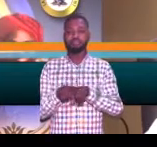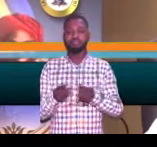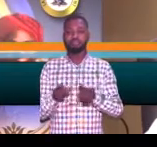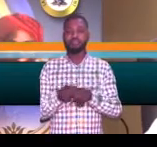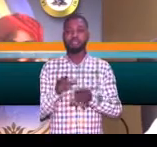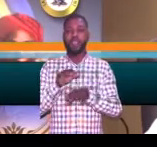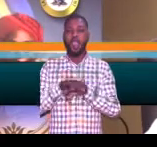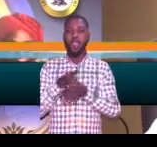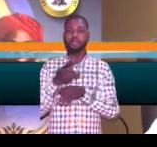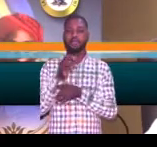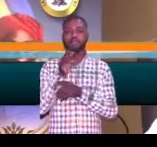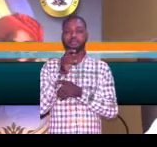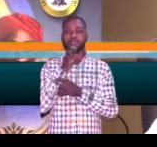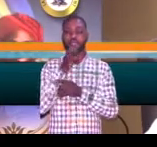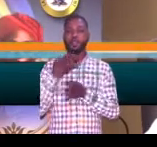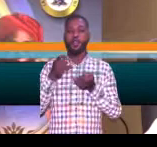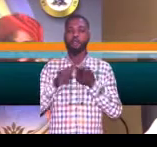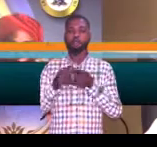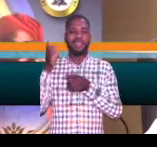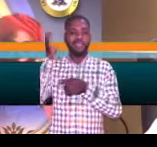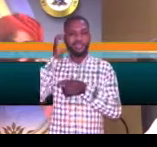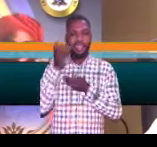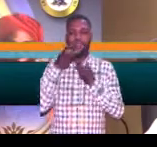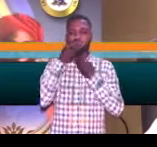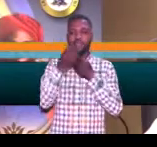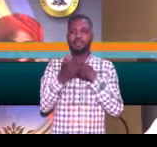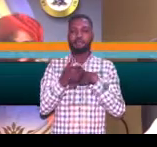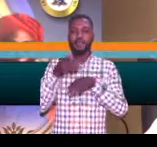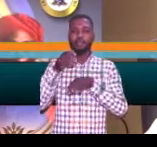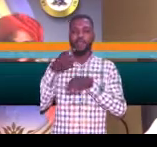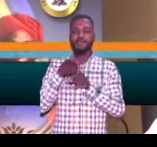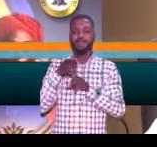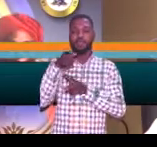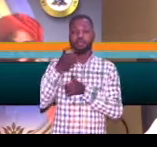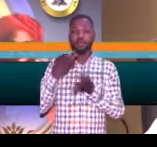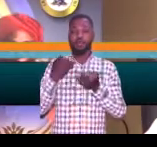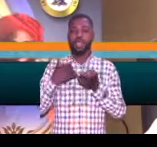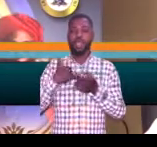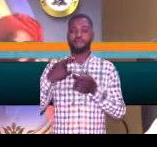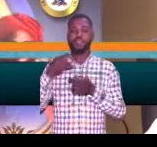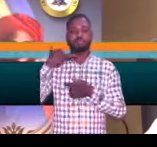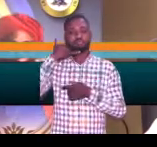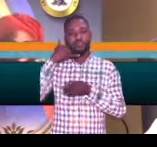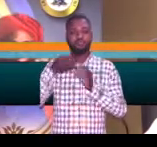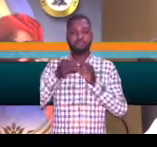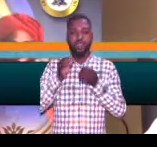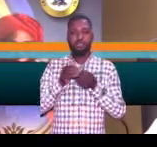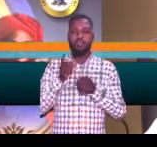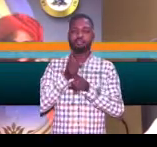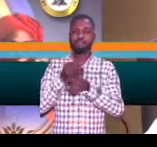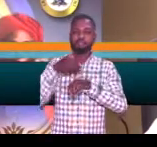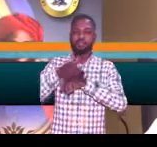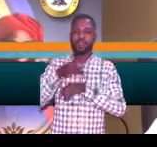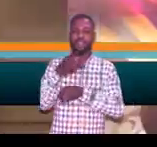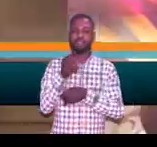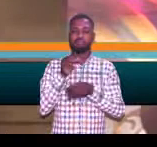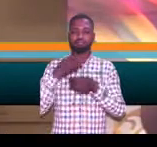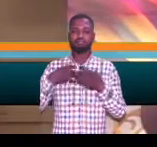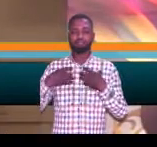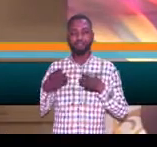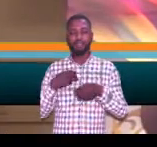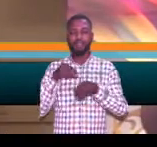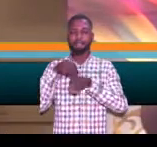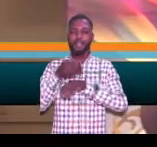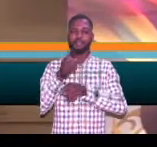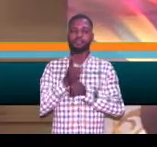station, on your screen, and we want to hear feedback from you. We have the number rolling on your screen, and we will expect your comments, your questions.